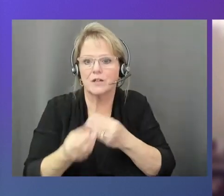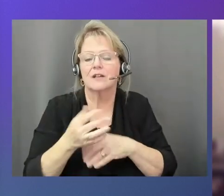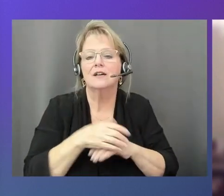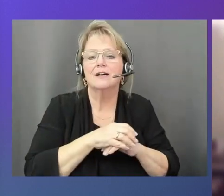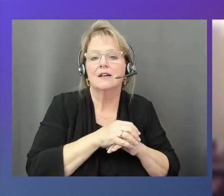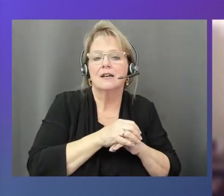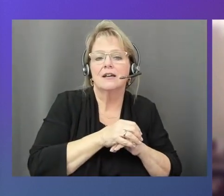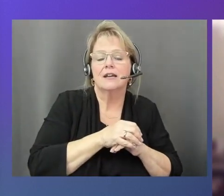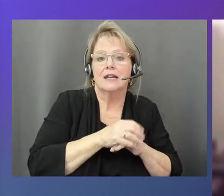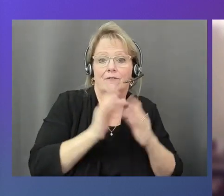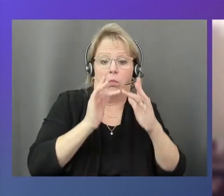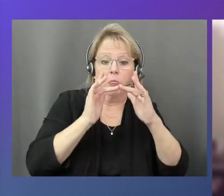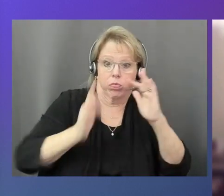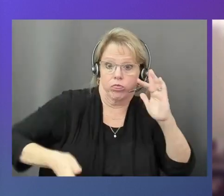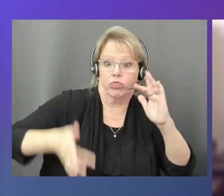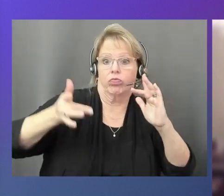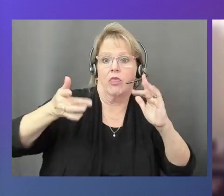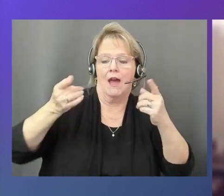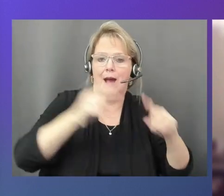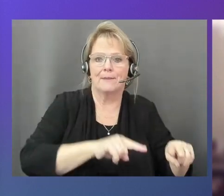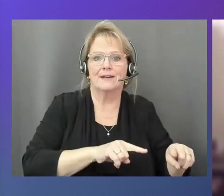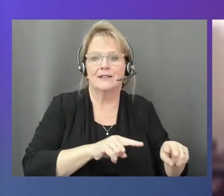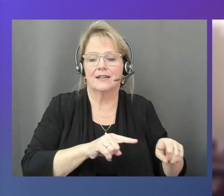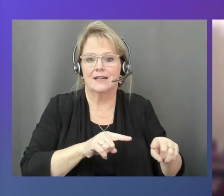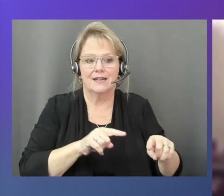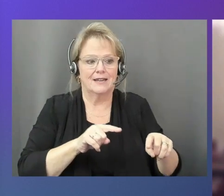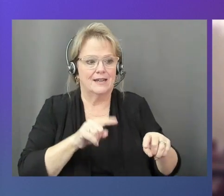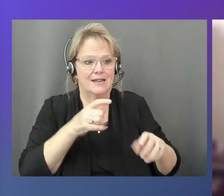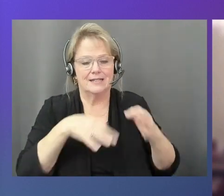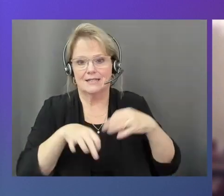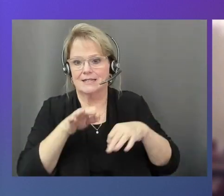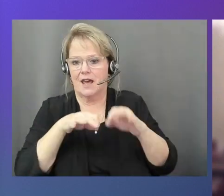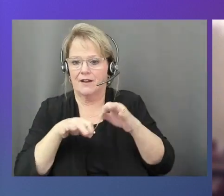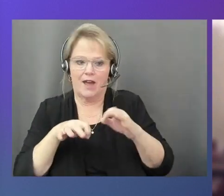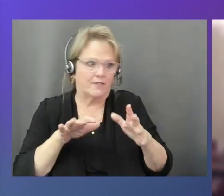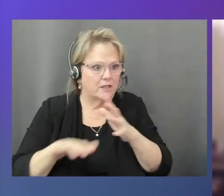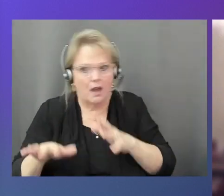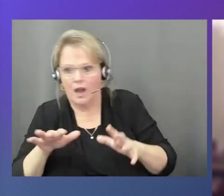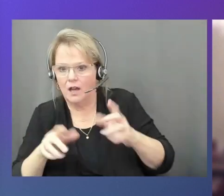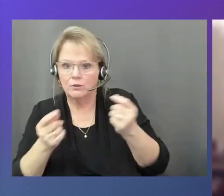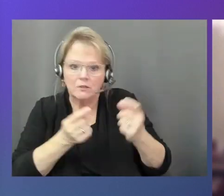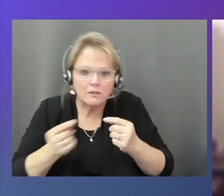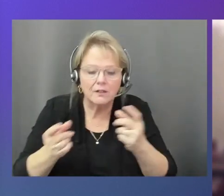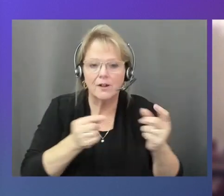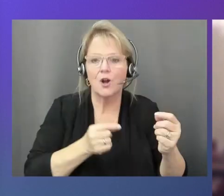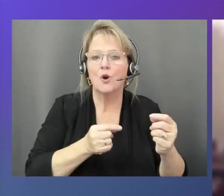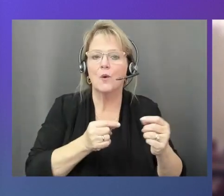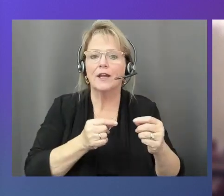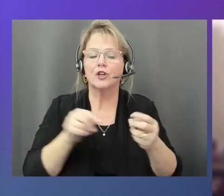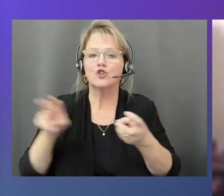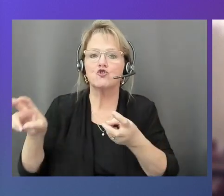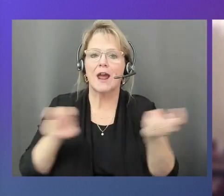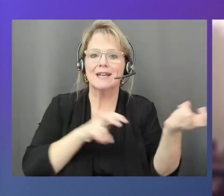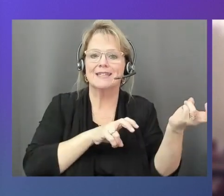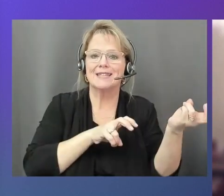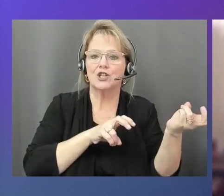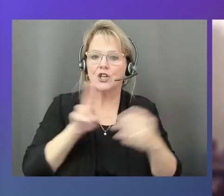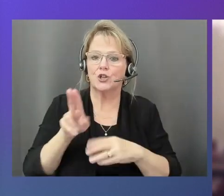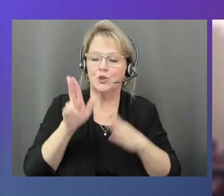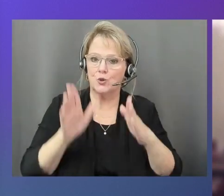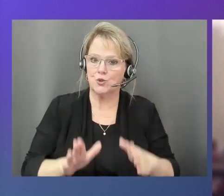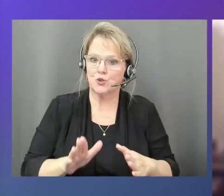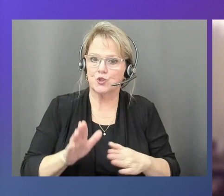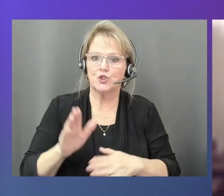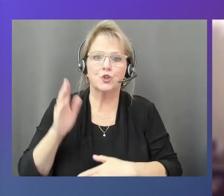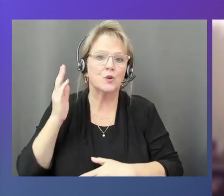to scramble to root cause the issue and resolve it, we could transition users to the cellular network and give the team the breathing room they needed